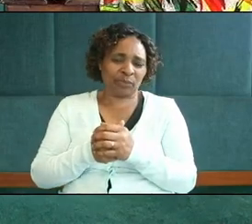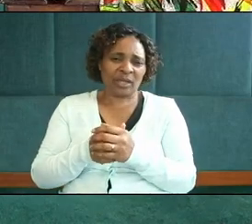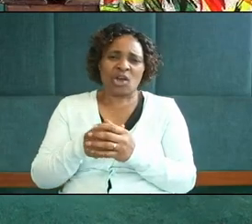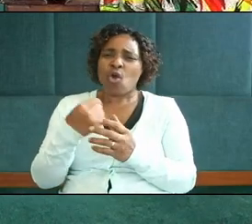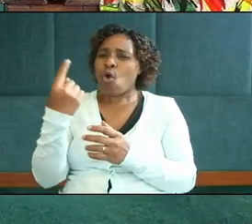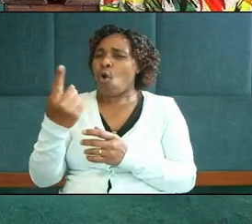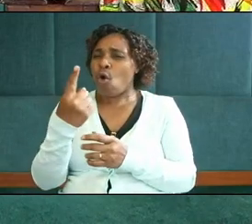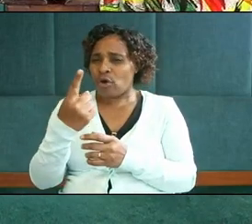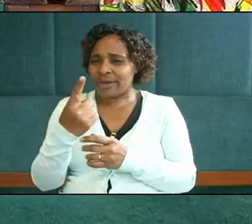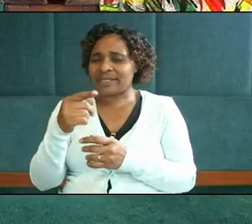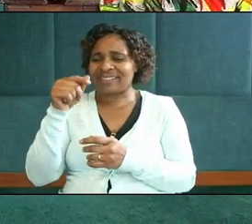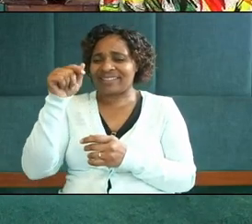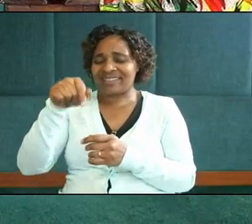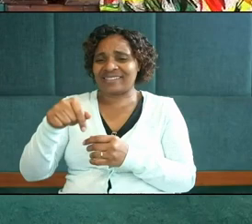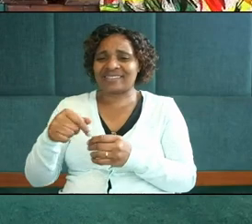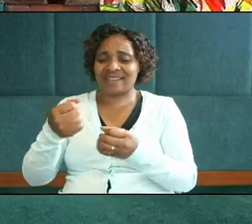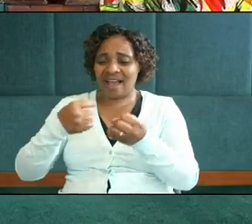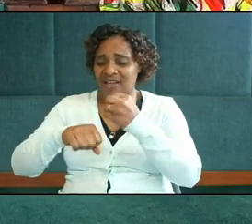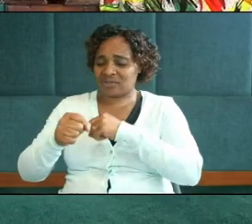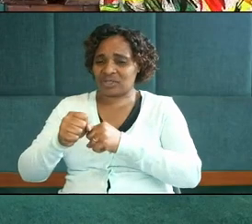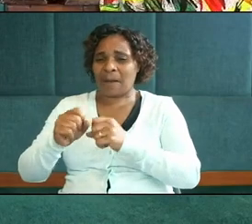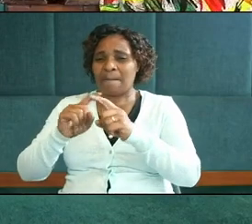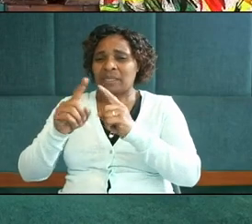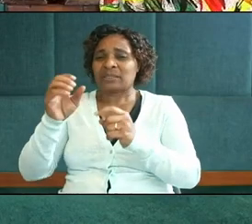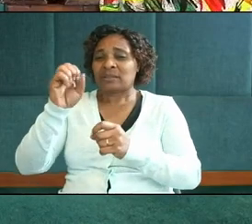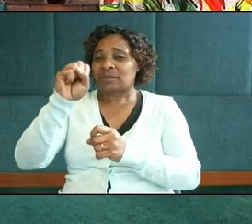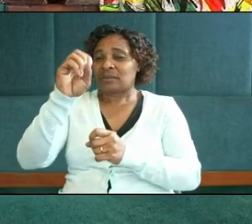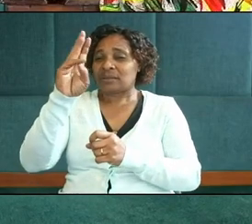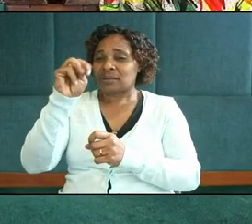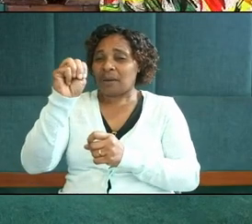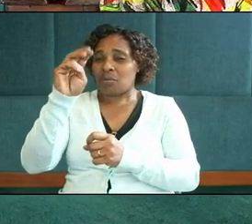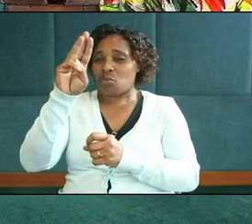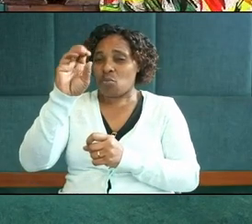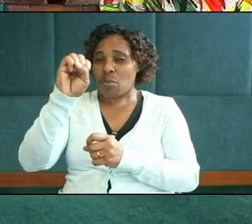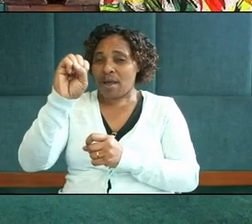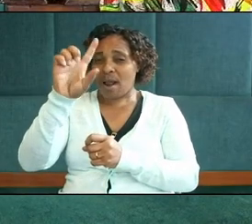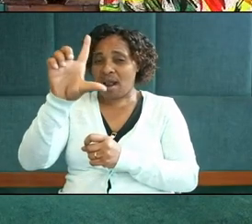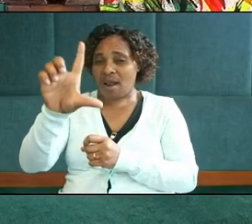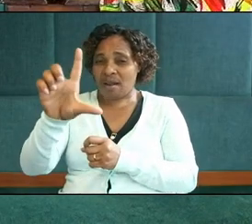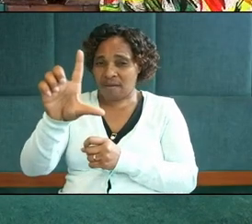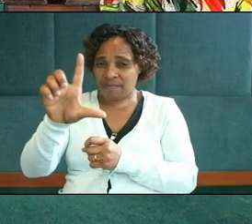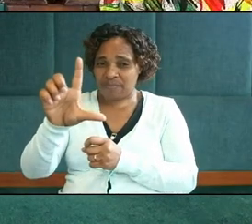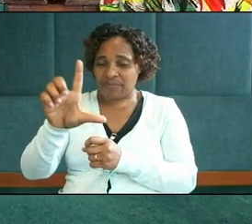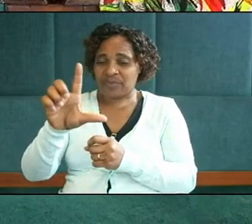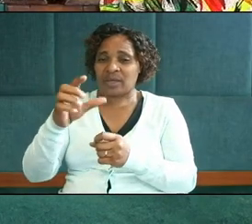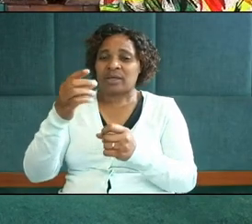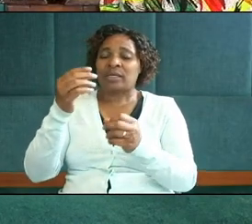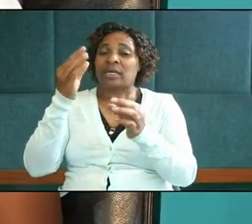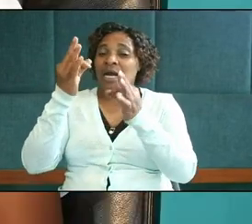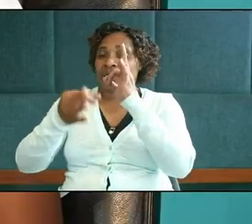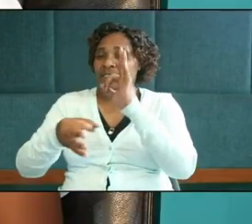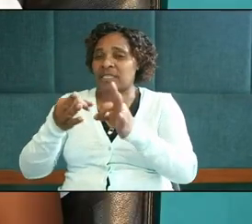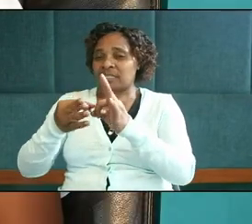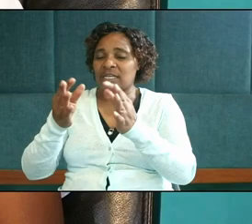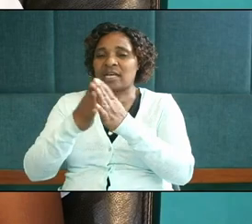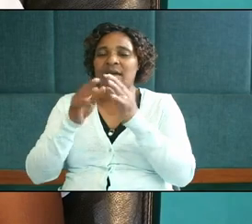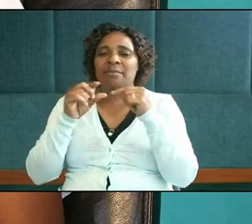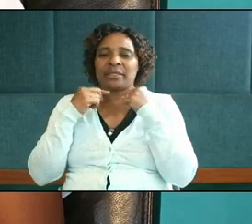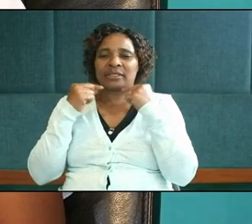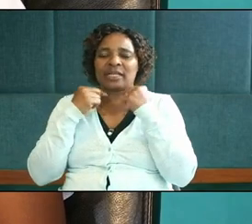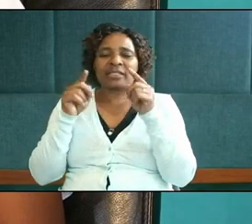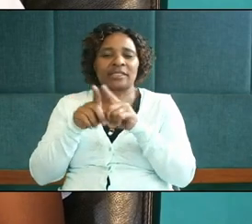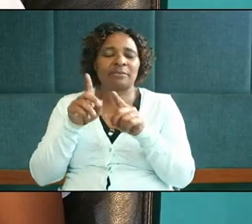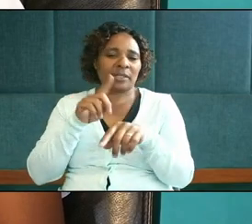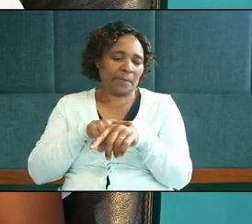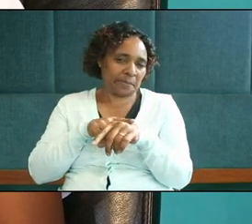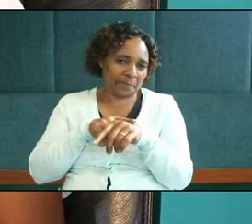only paradox. Mm-hmm. Samuel. Mm-hmm. Mm. Samuel was a judge and a priest mm-hmm. at the